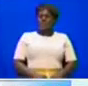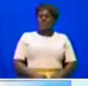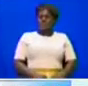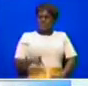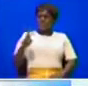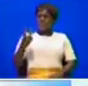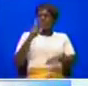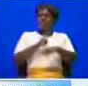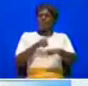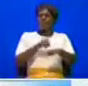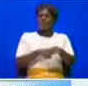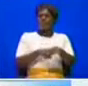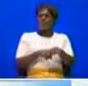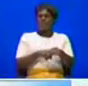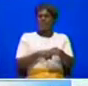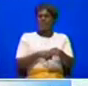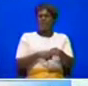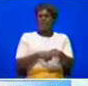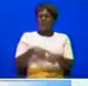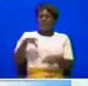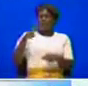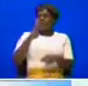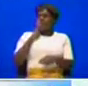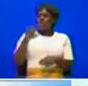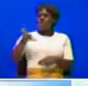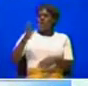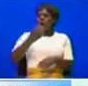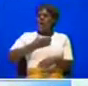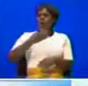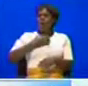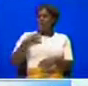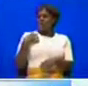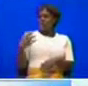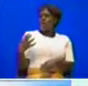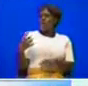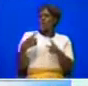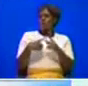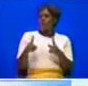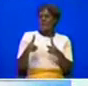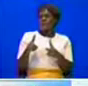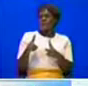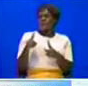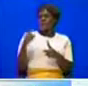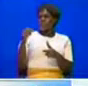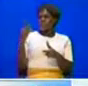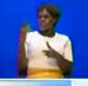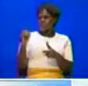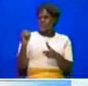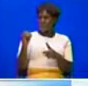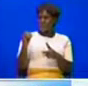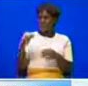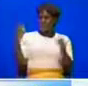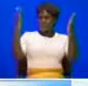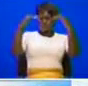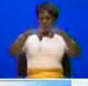The second season of Blaze Be Your Own Boss kicked off on Saturday, the first with the first regional summit being held